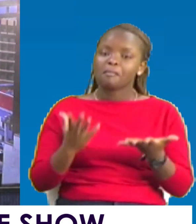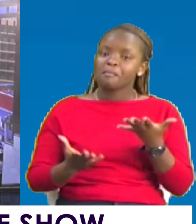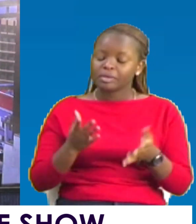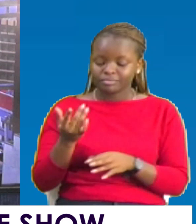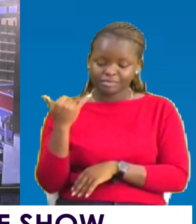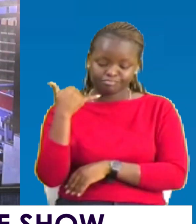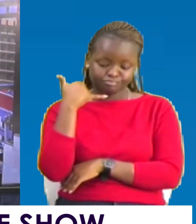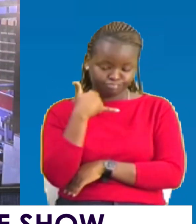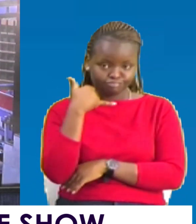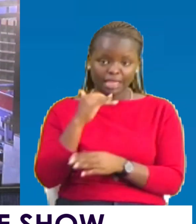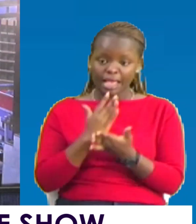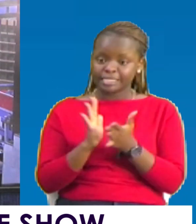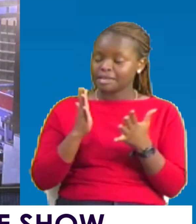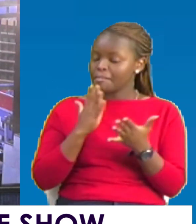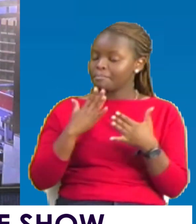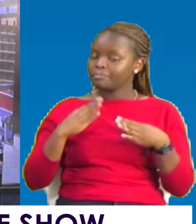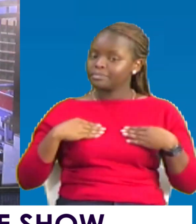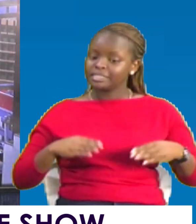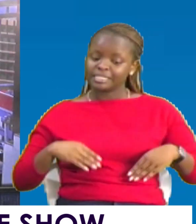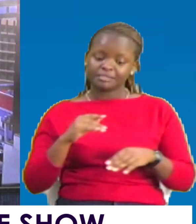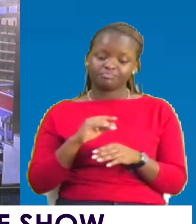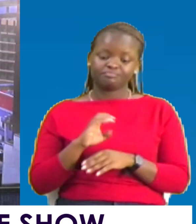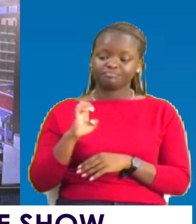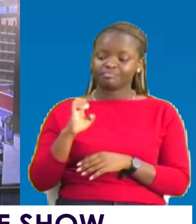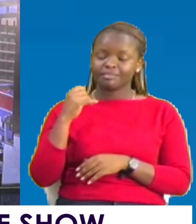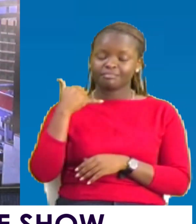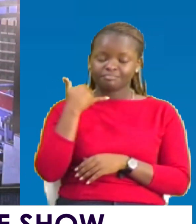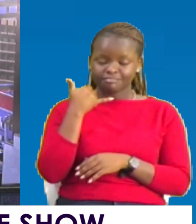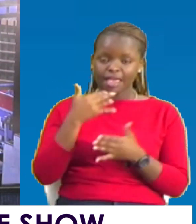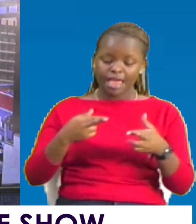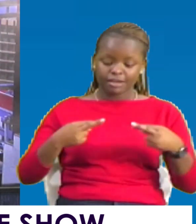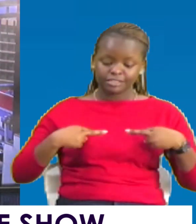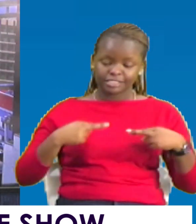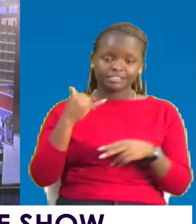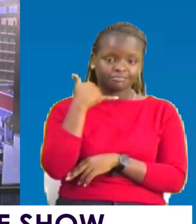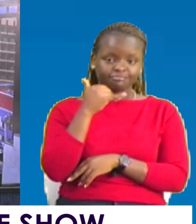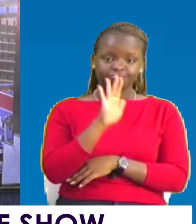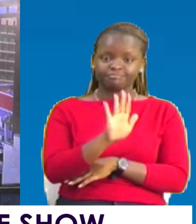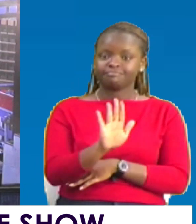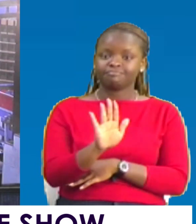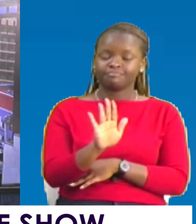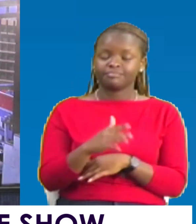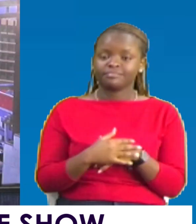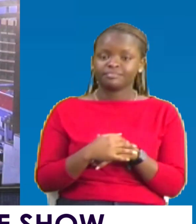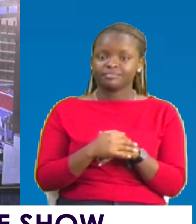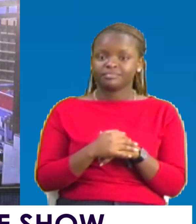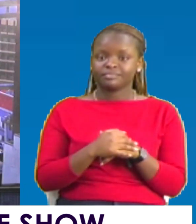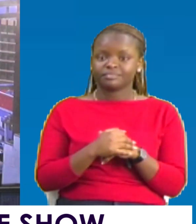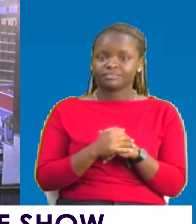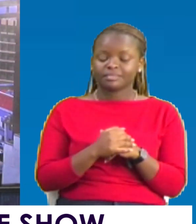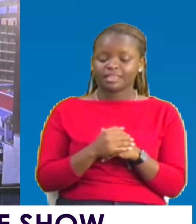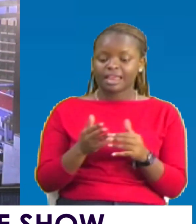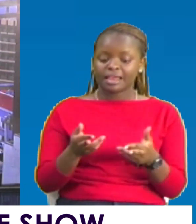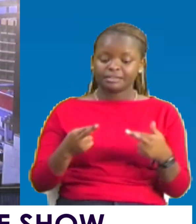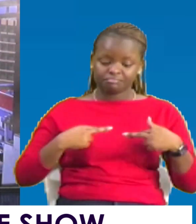phone call, there'll be somebody on that other end of the phone to just receive your call and receive your